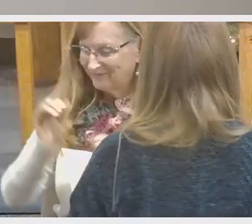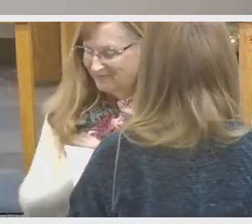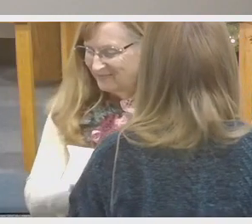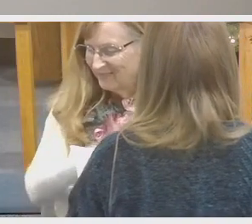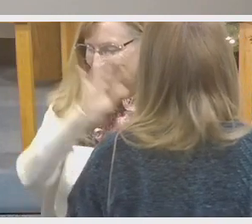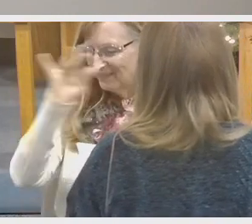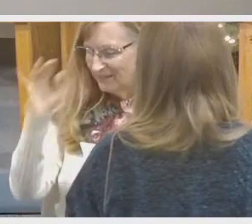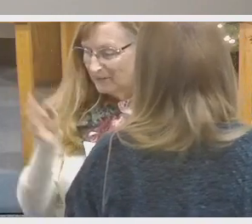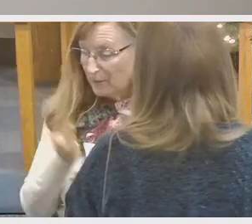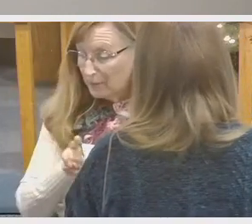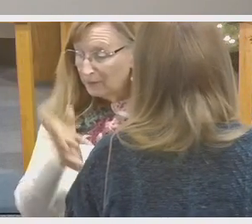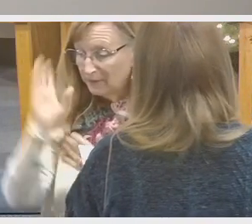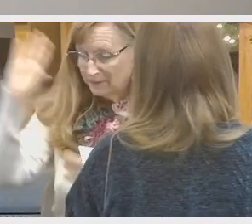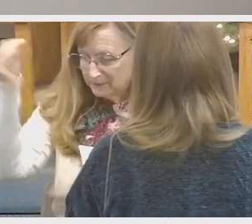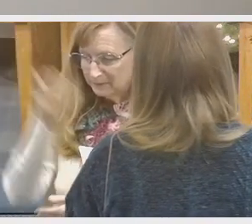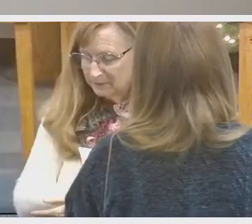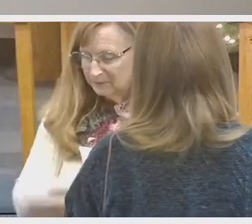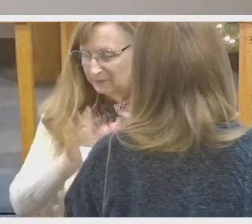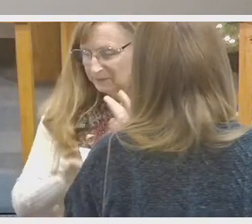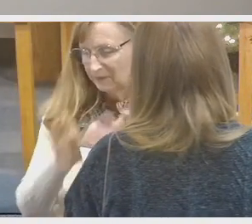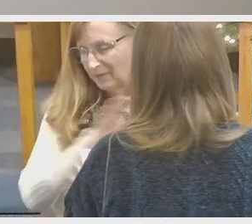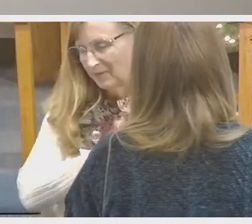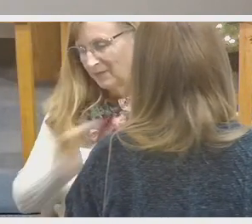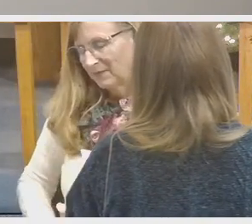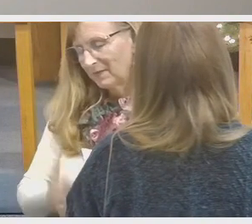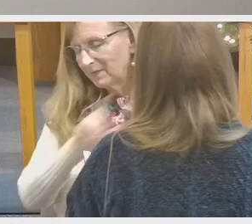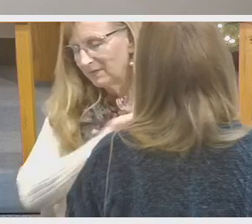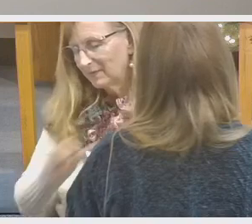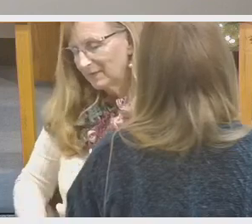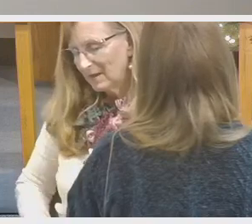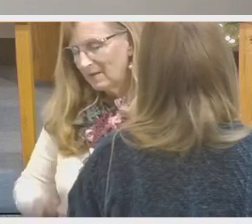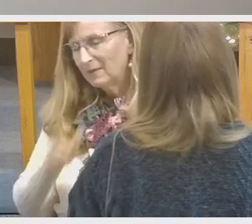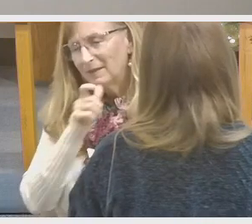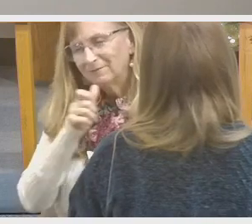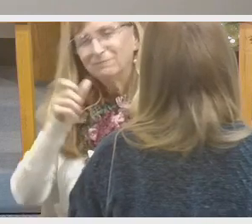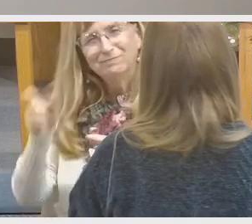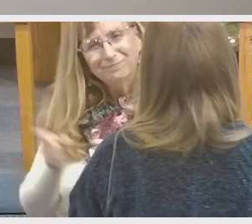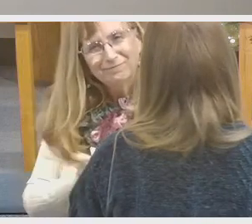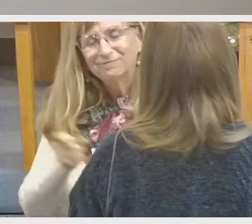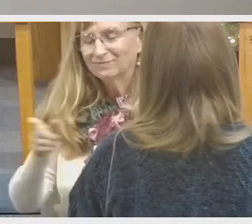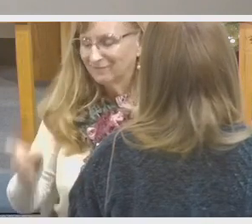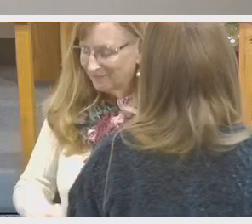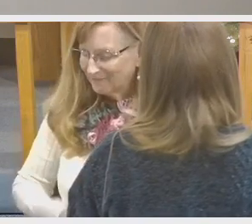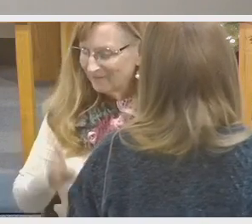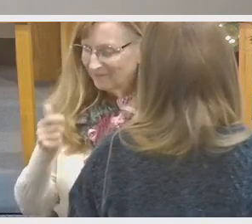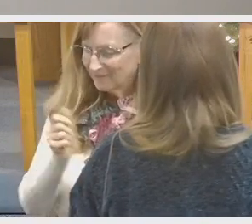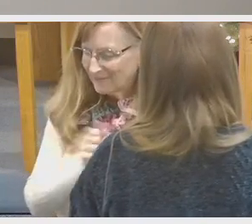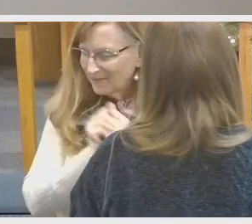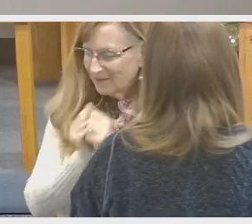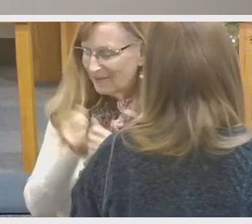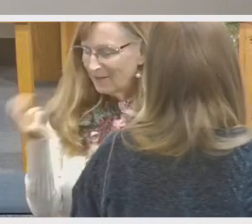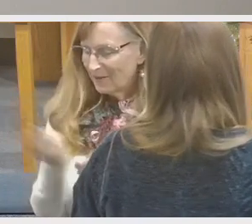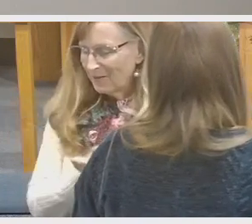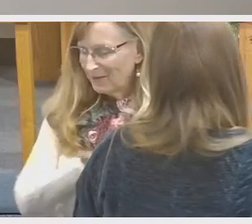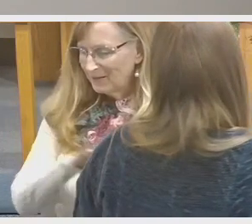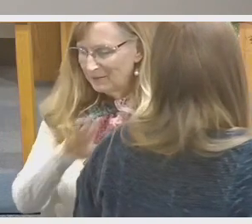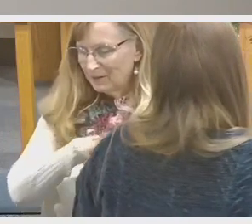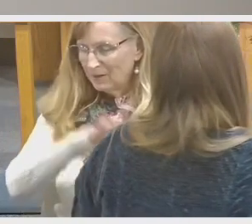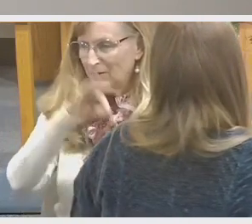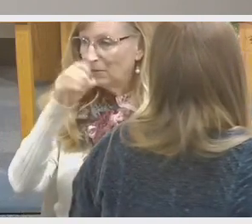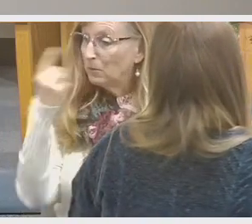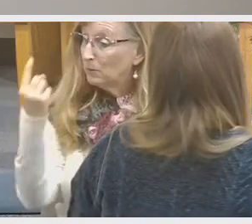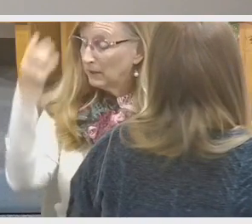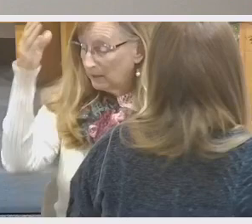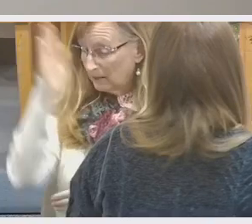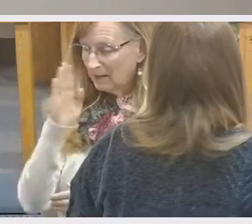glory. Through your Son, Jesus Christ, our Lord, who lives and reigns with you in the Holy Spirit, one God,